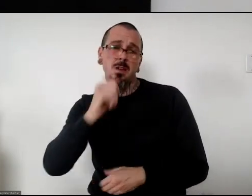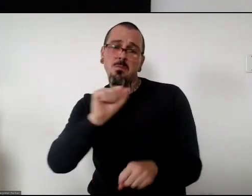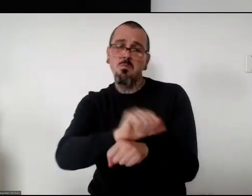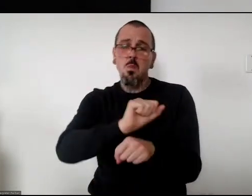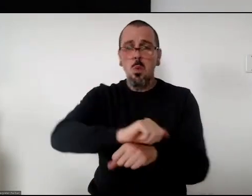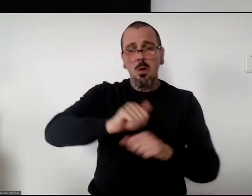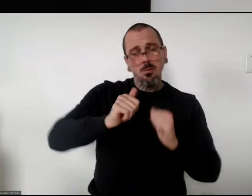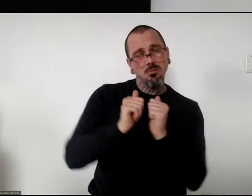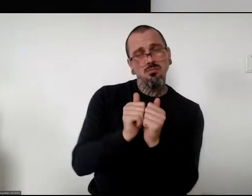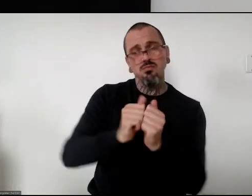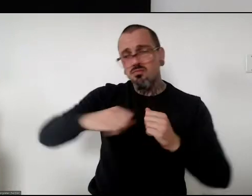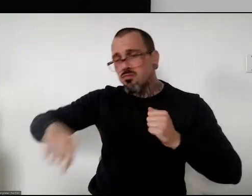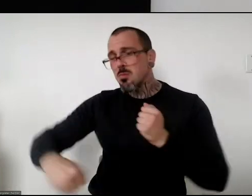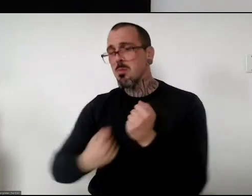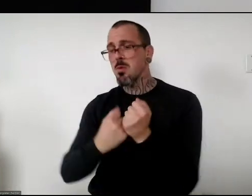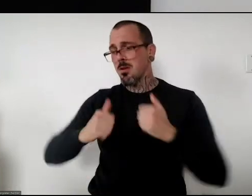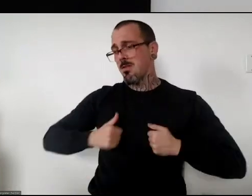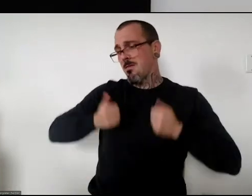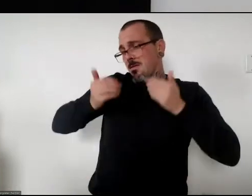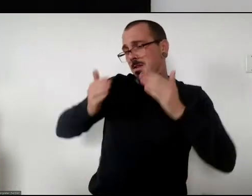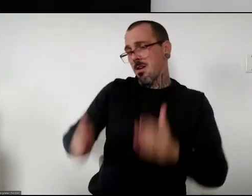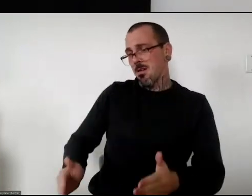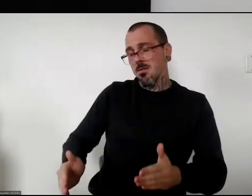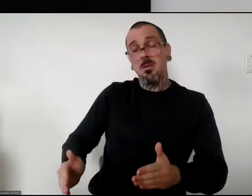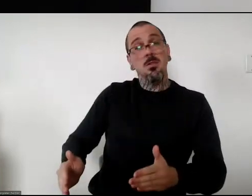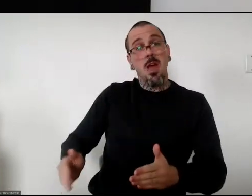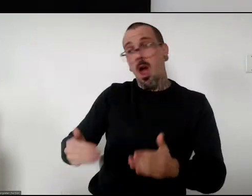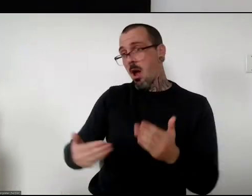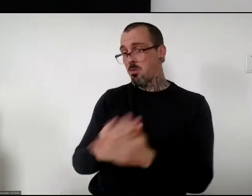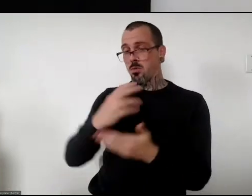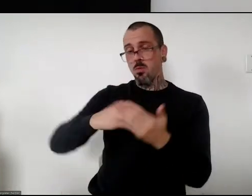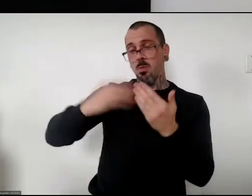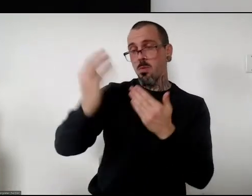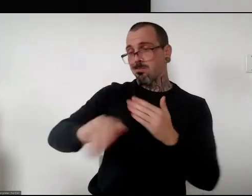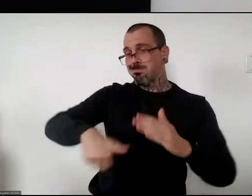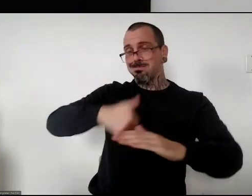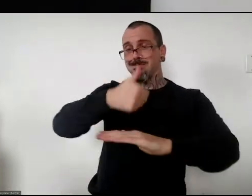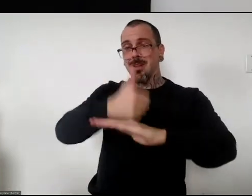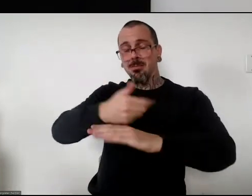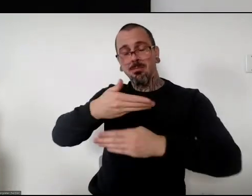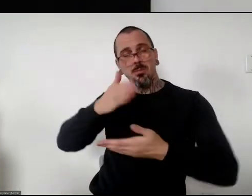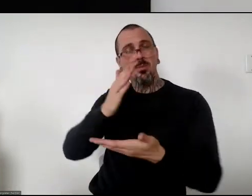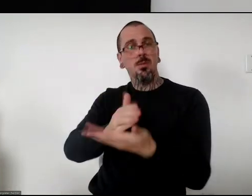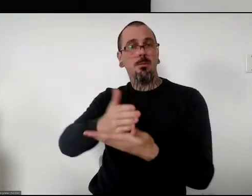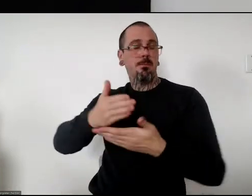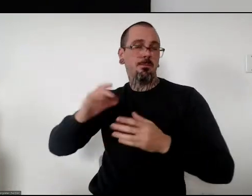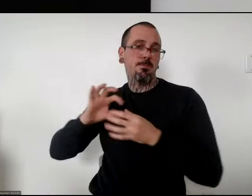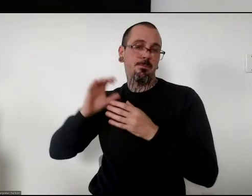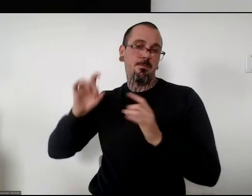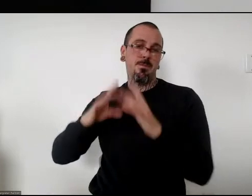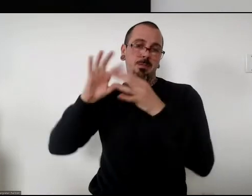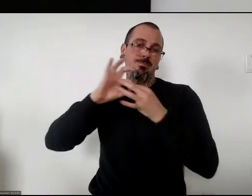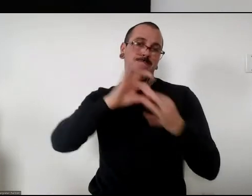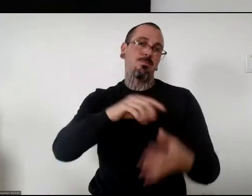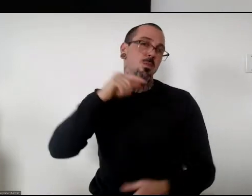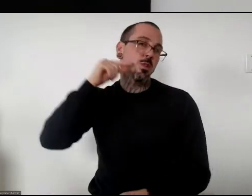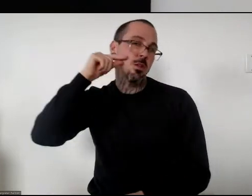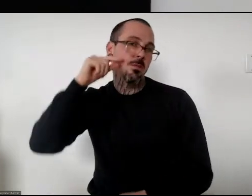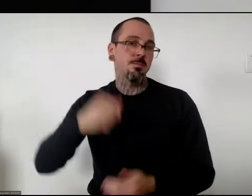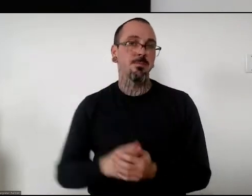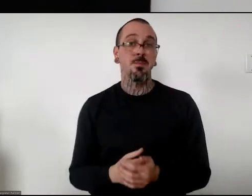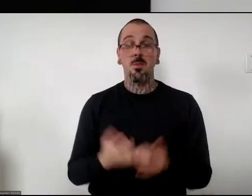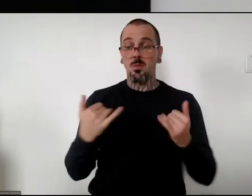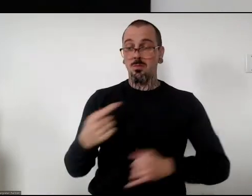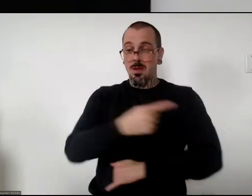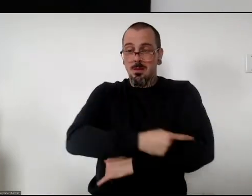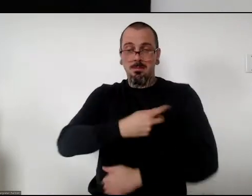gender-based violence in our province. I stand here today as a woman, as an ally, and as a